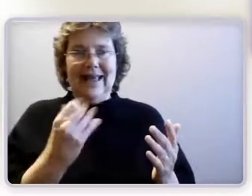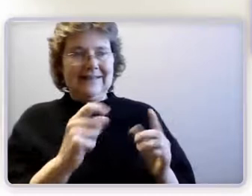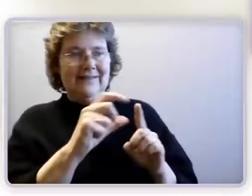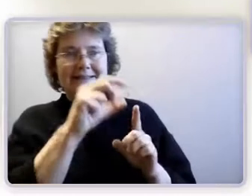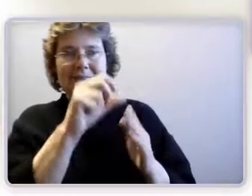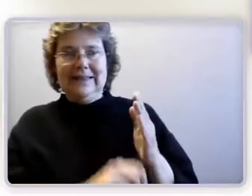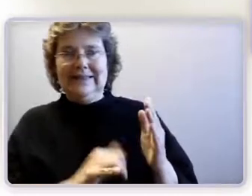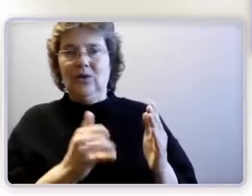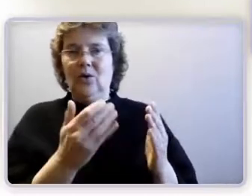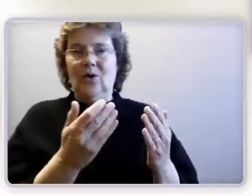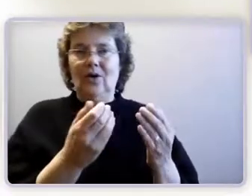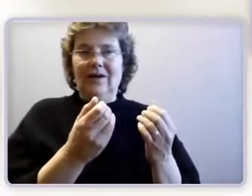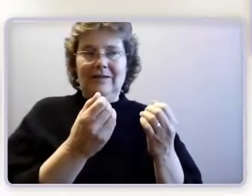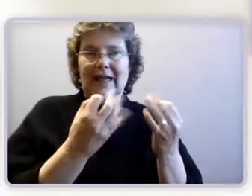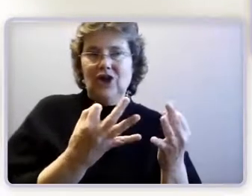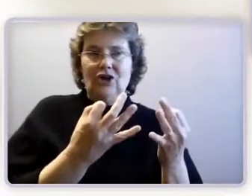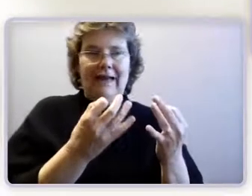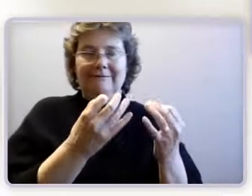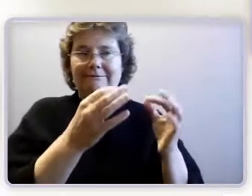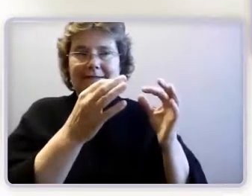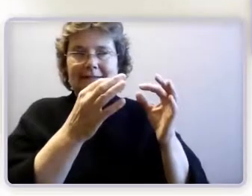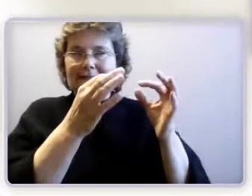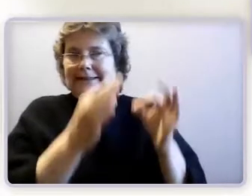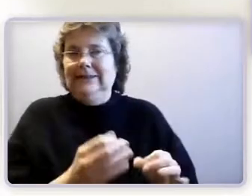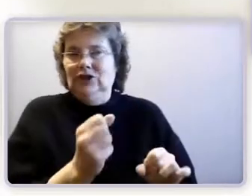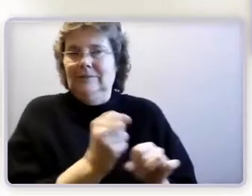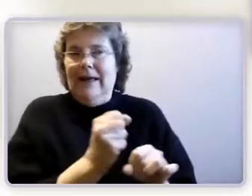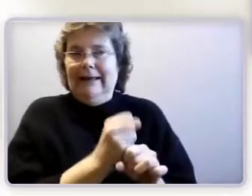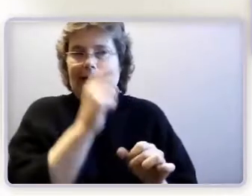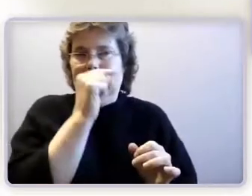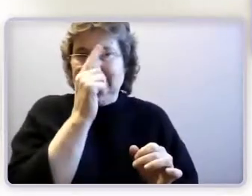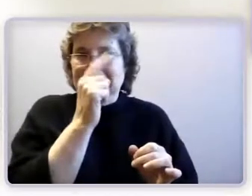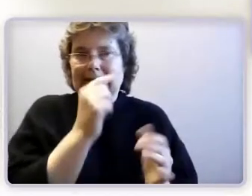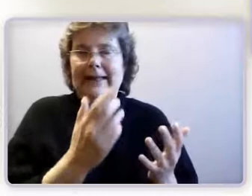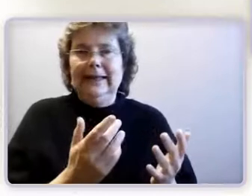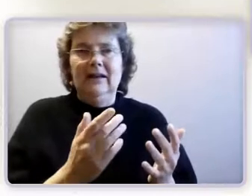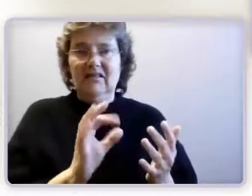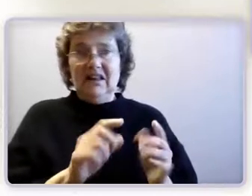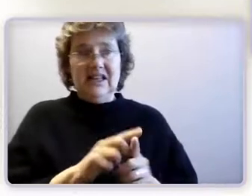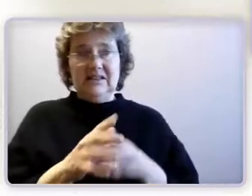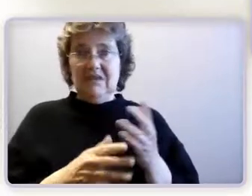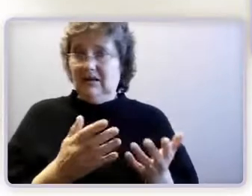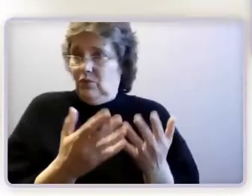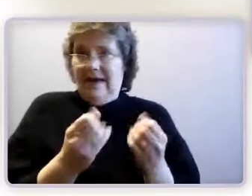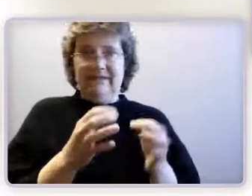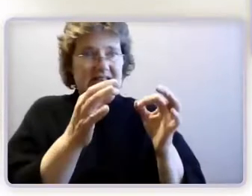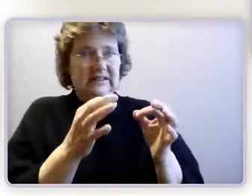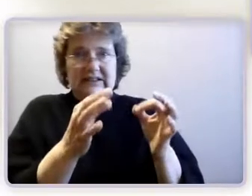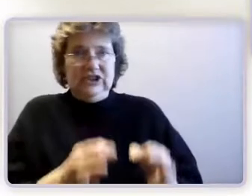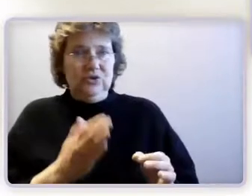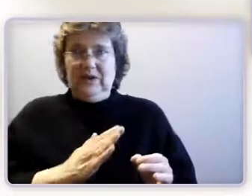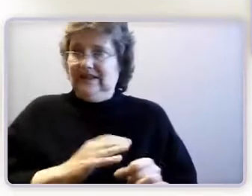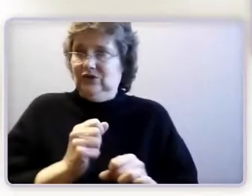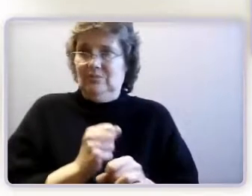doesn't necessarily mean that there is a decision that needs to be made. If things are going very well and there's no need